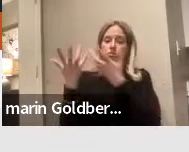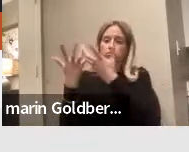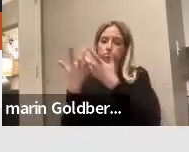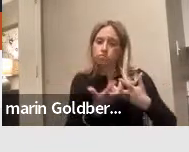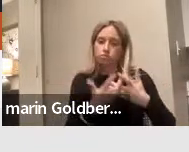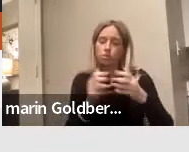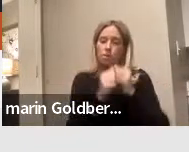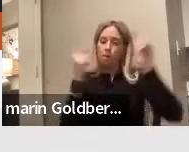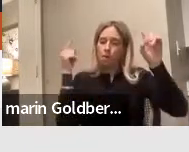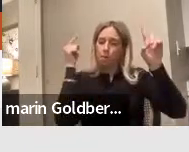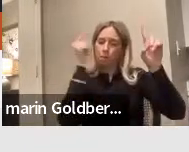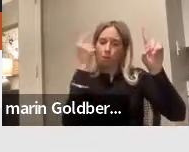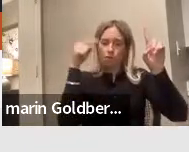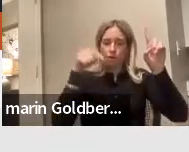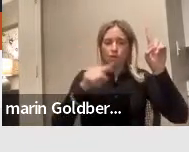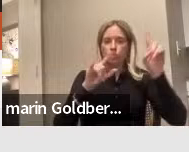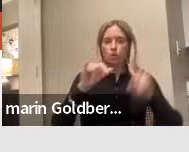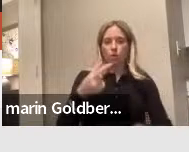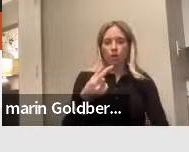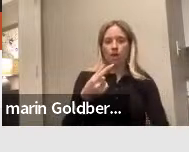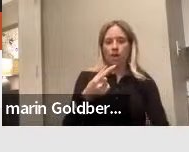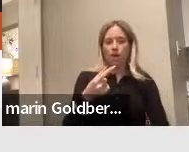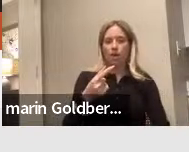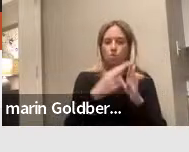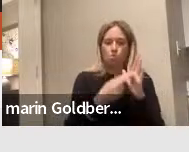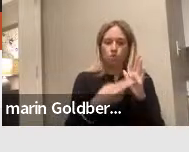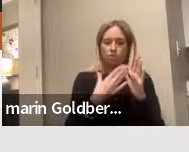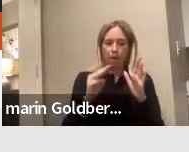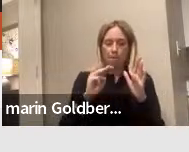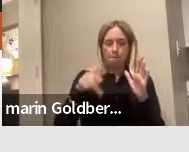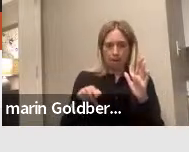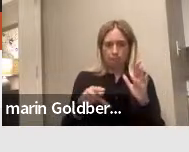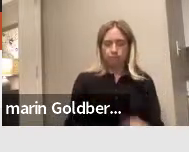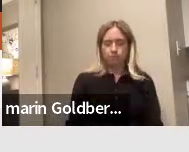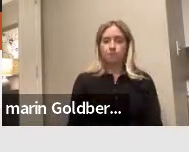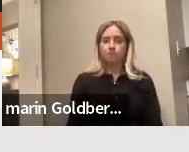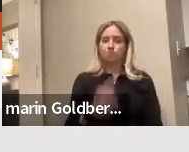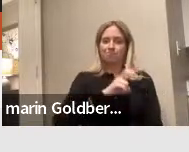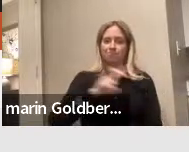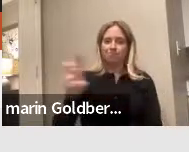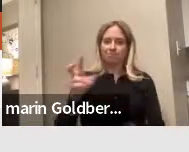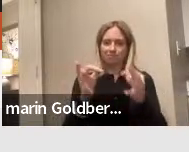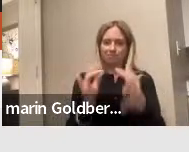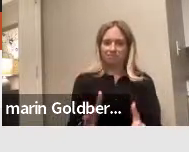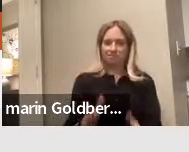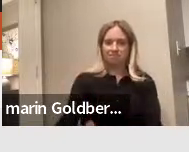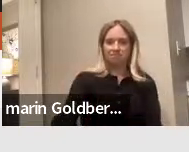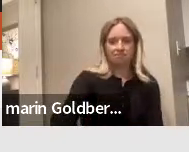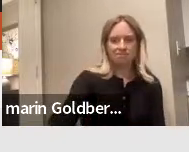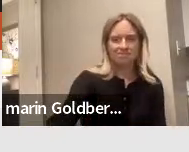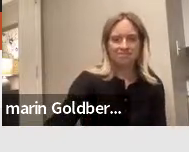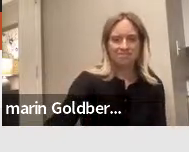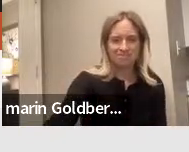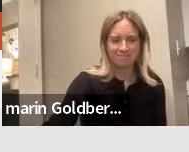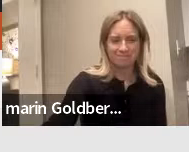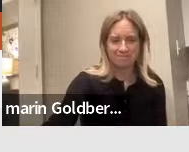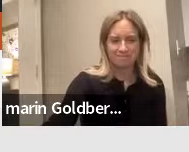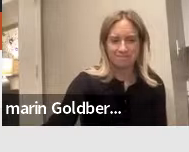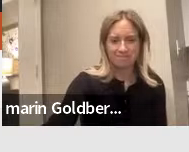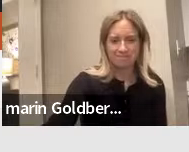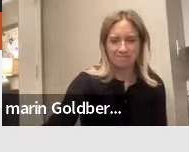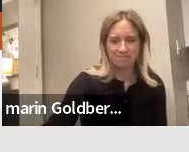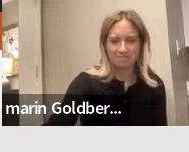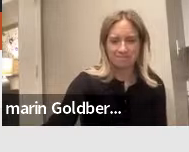and intent of the zoning regulations and maps. That concludes our presentation. I'm happy to address any questions